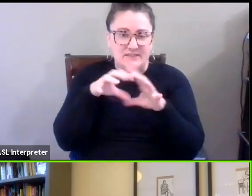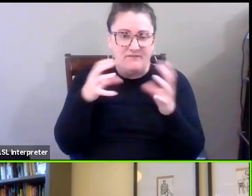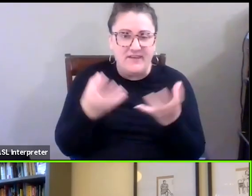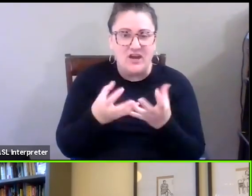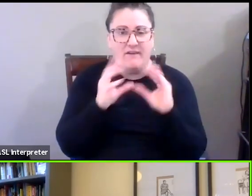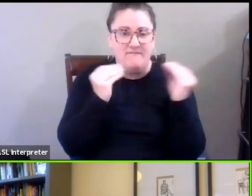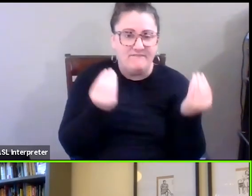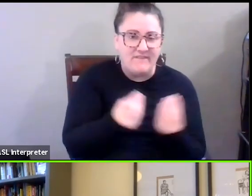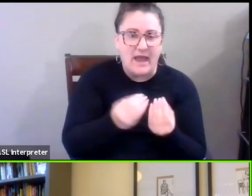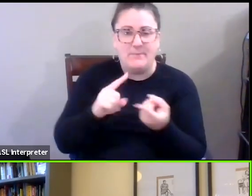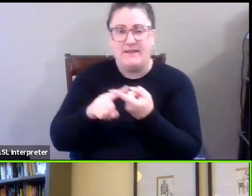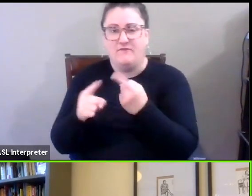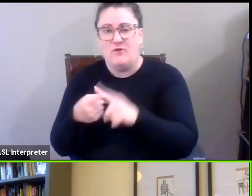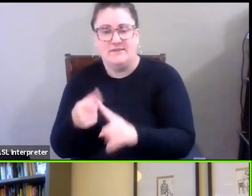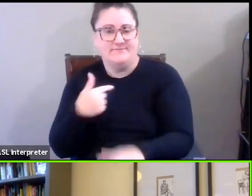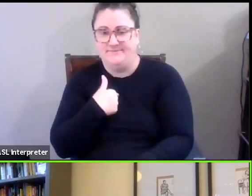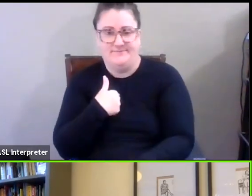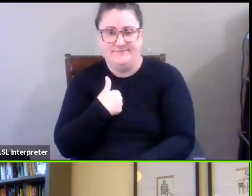and friends, you know?